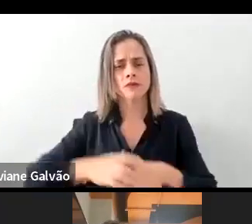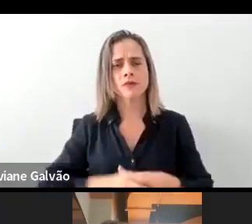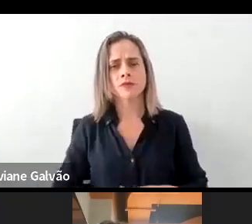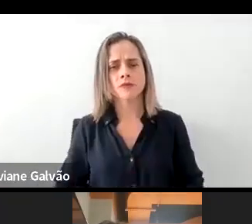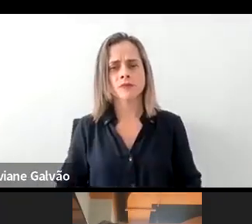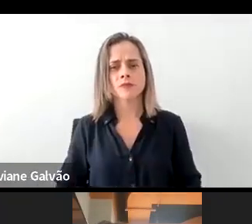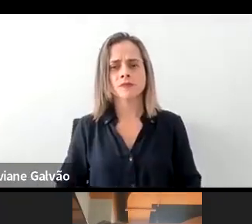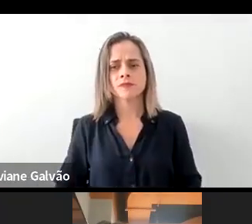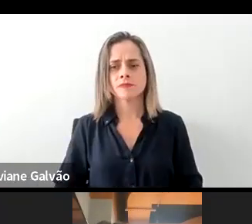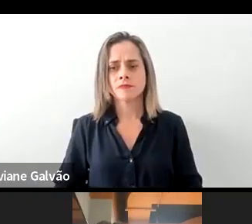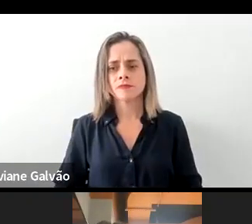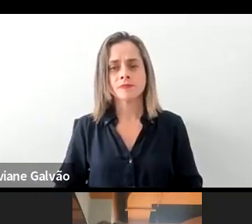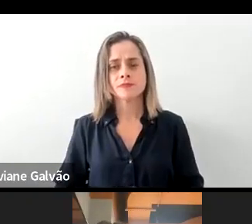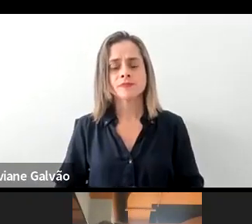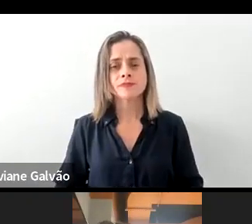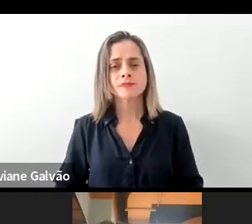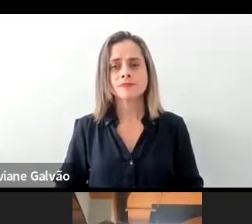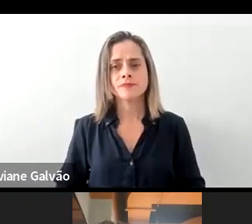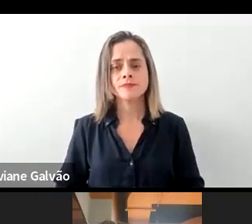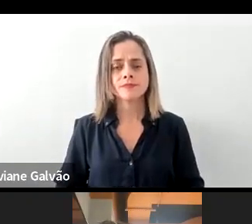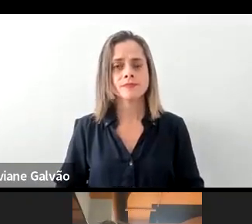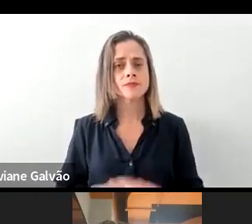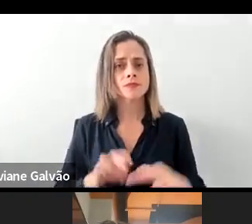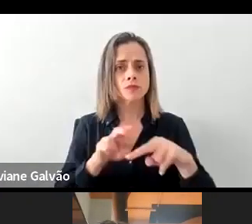precisely because of the reasons